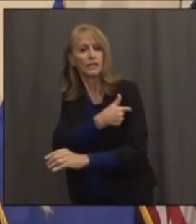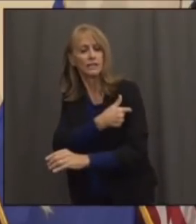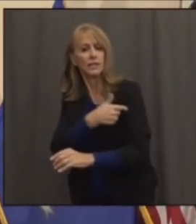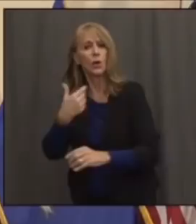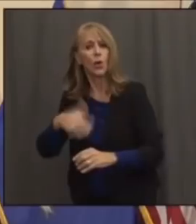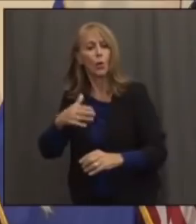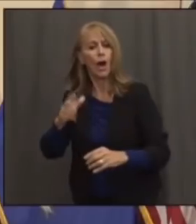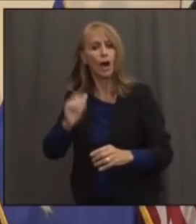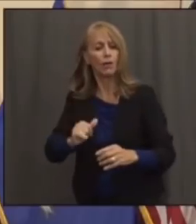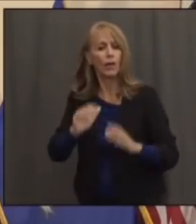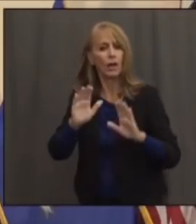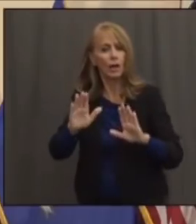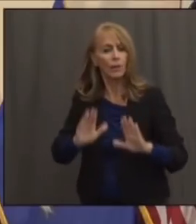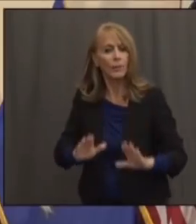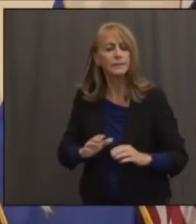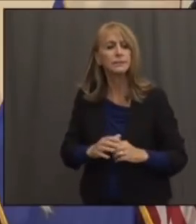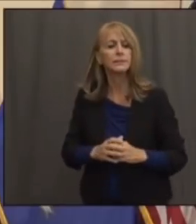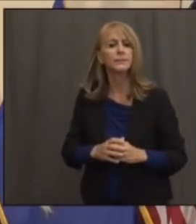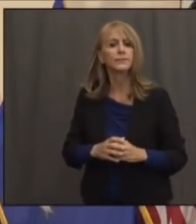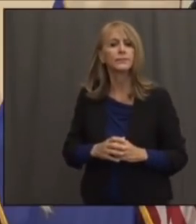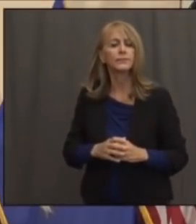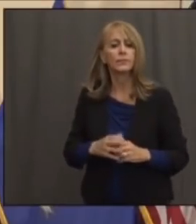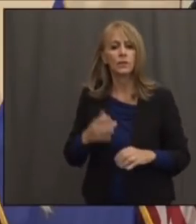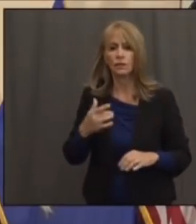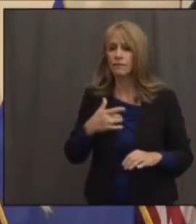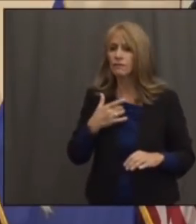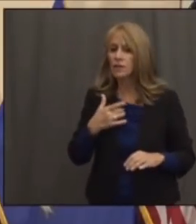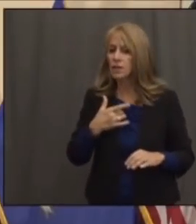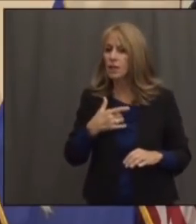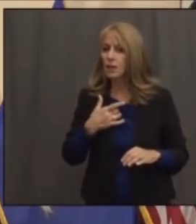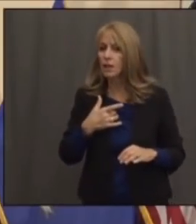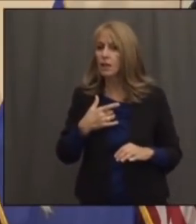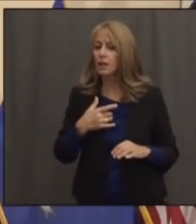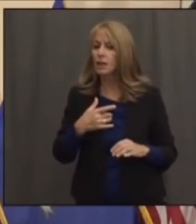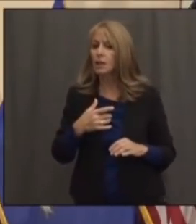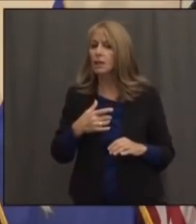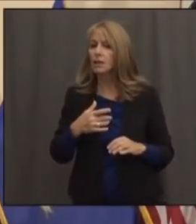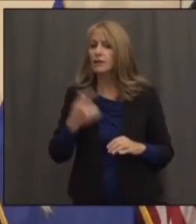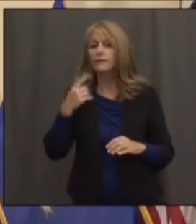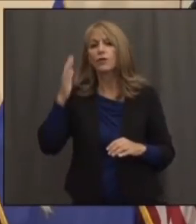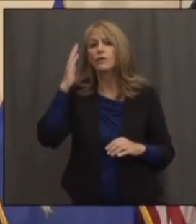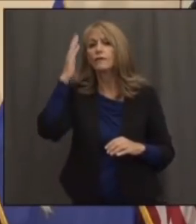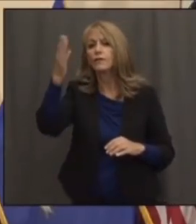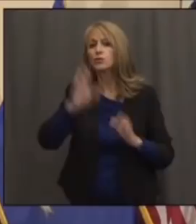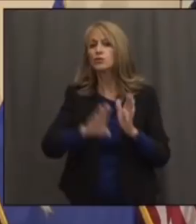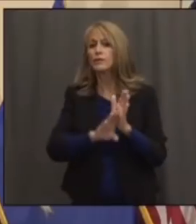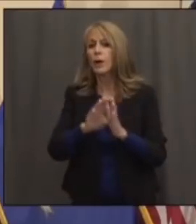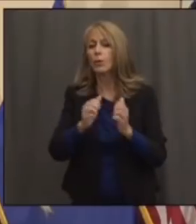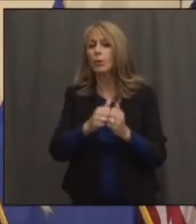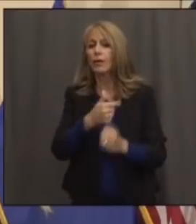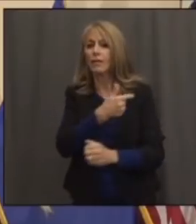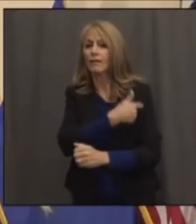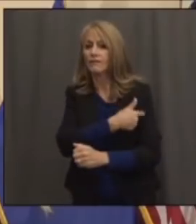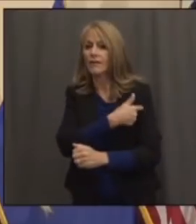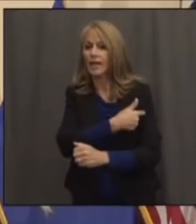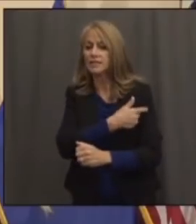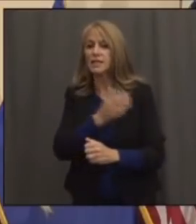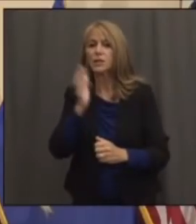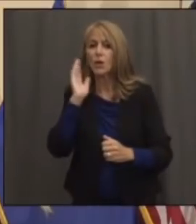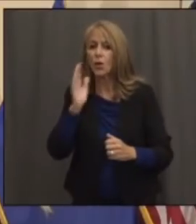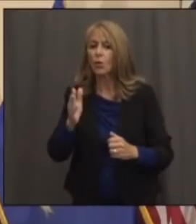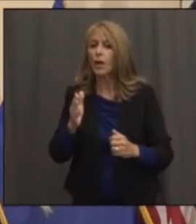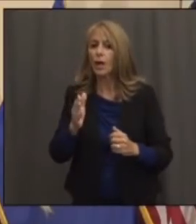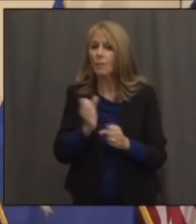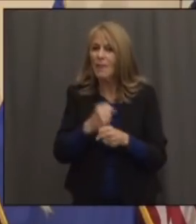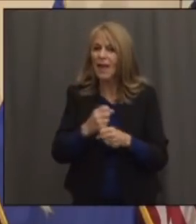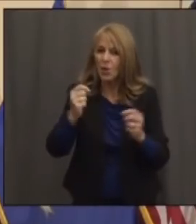precedent setting. Do you think that that's something we'll continue to see with the future developments of vaccines? Will they start to come out more